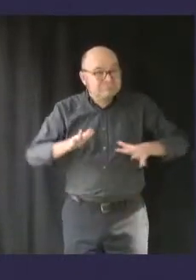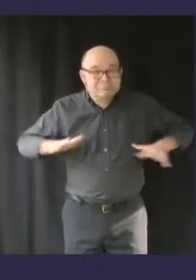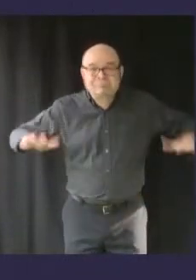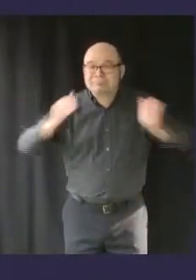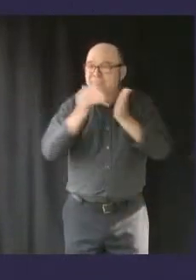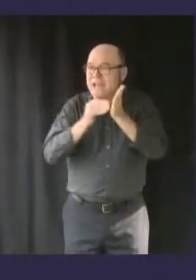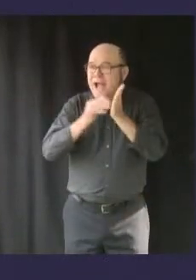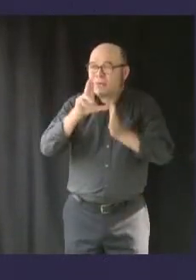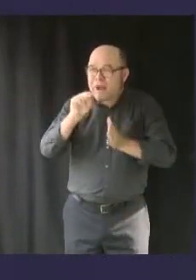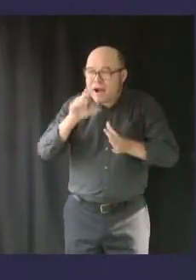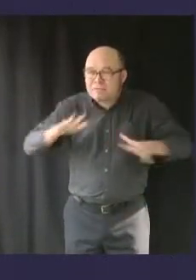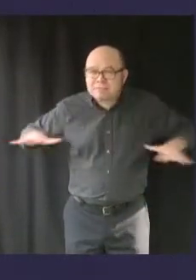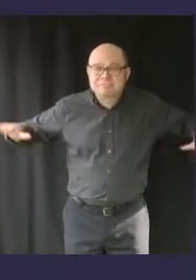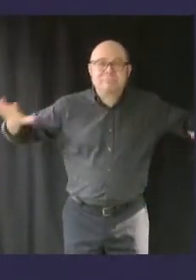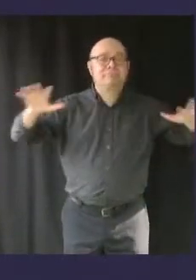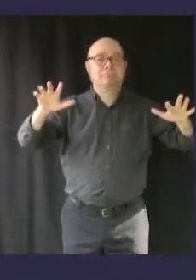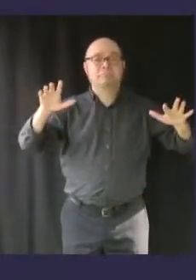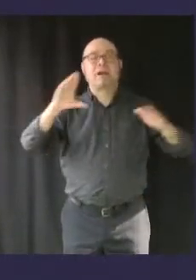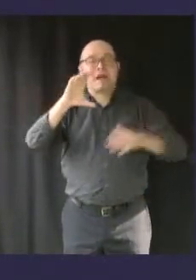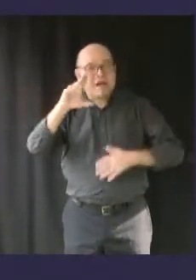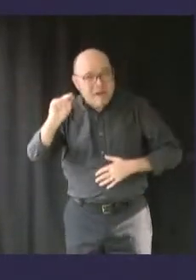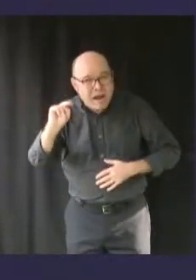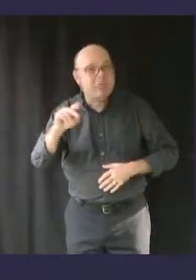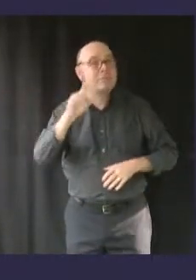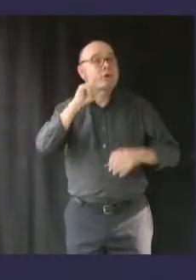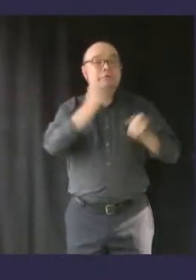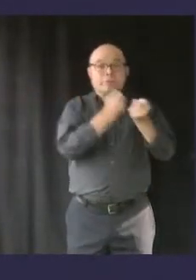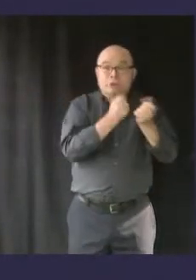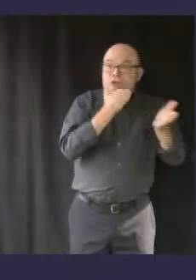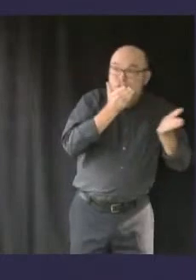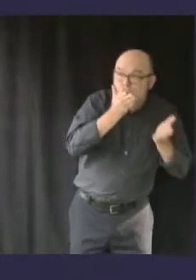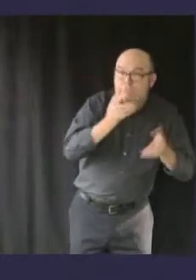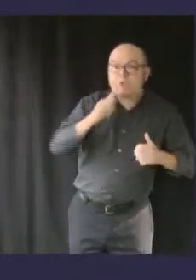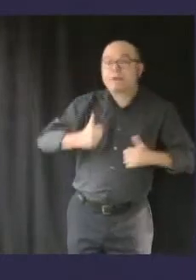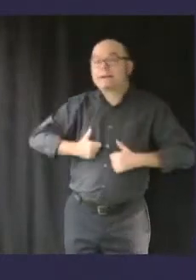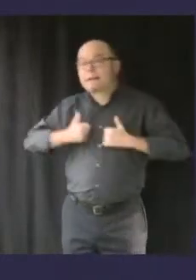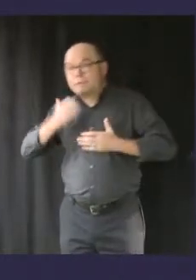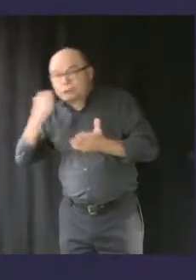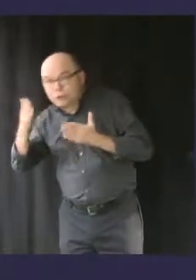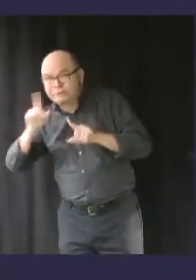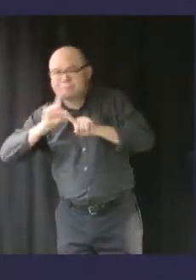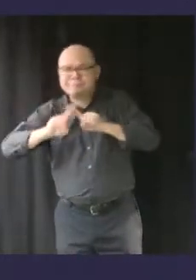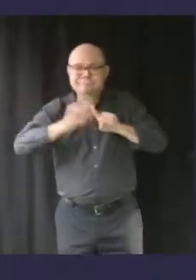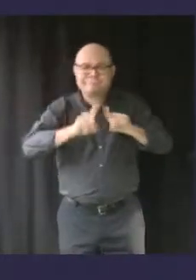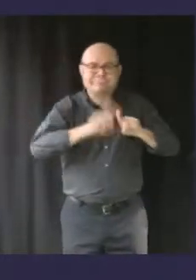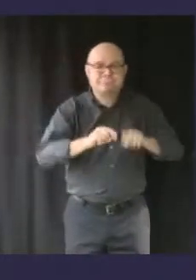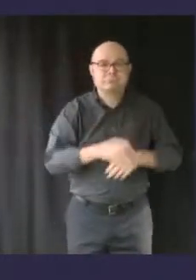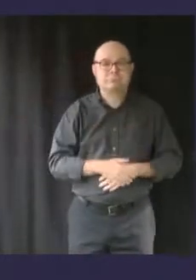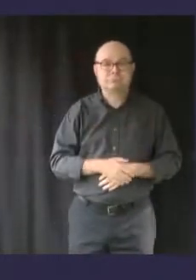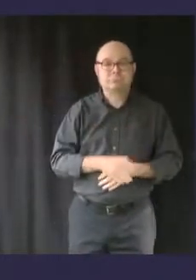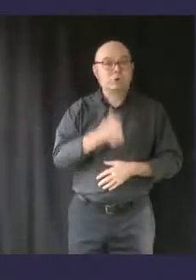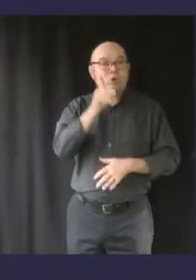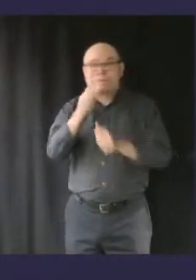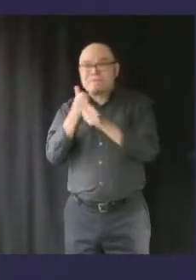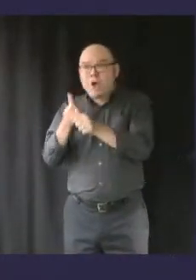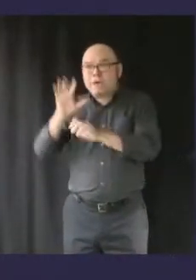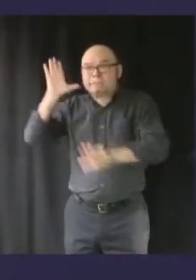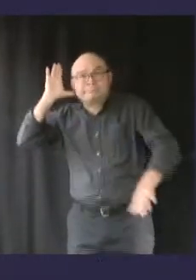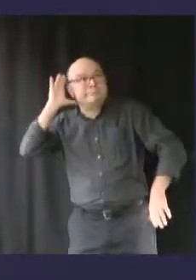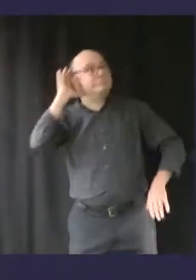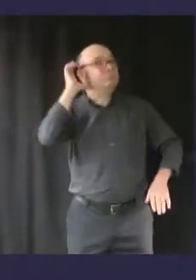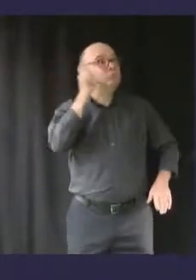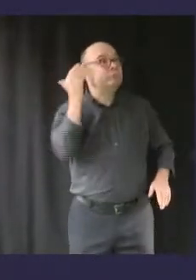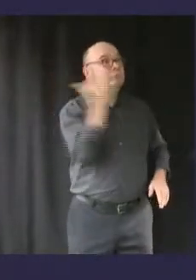who are serving their communities because they're following in the footsteps of Senator Chris Dodd. I was thinking of what I